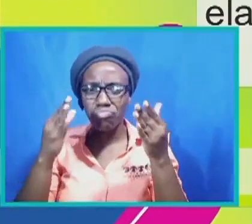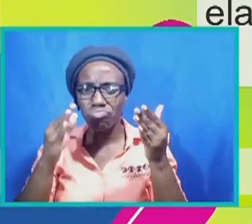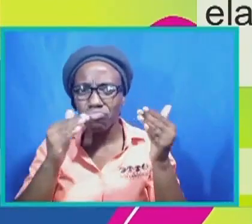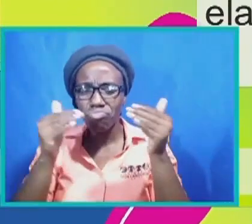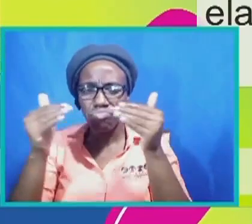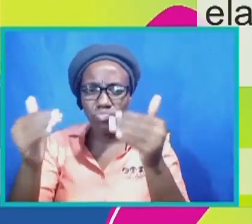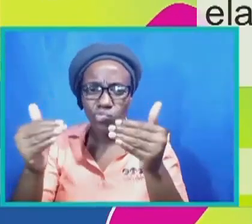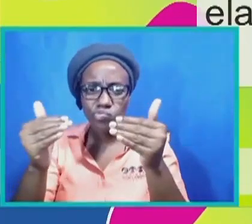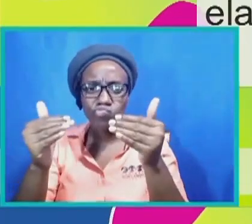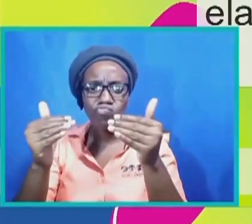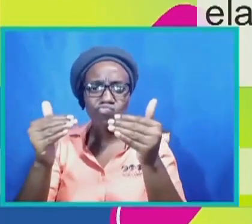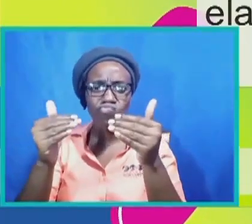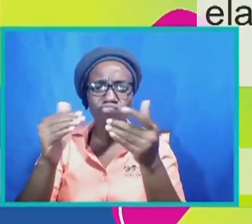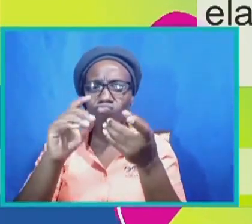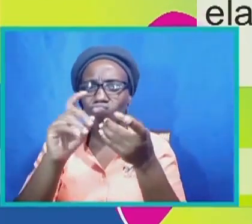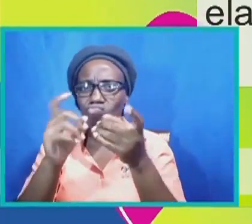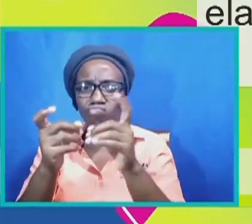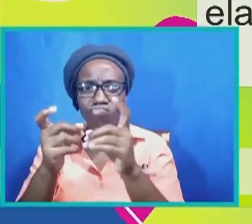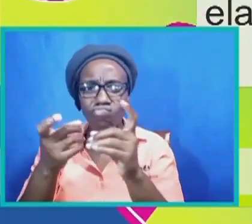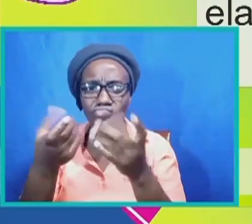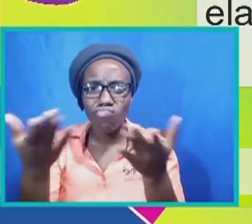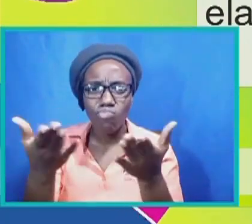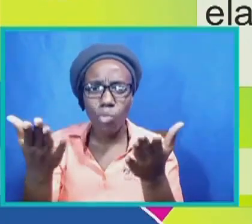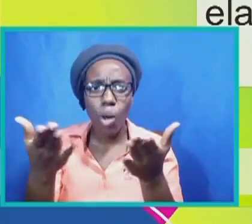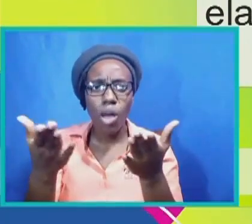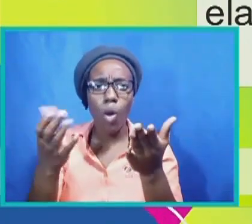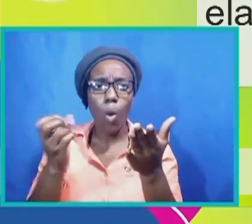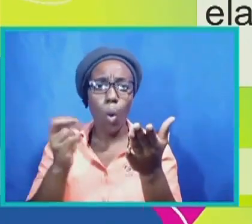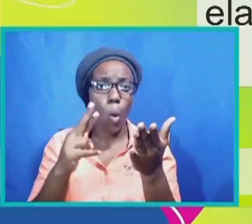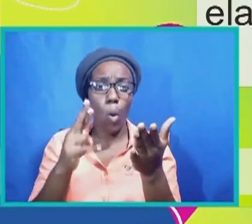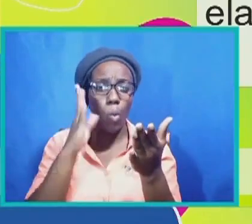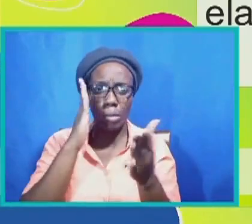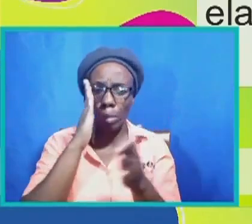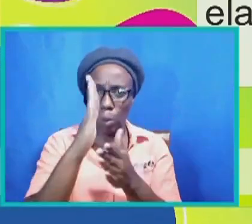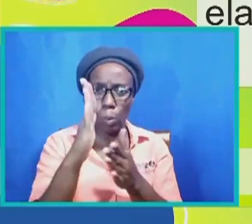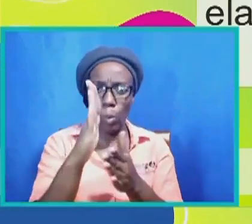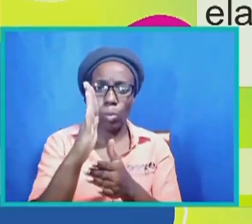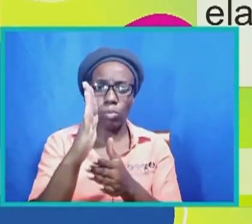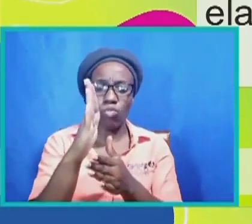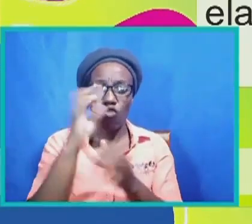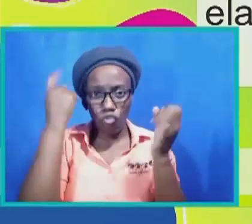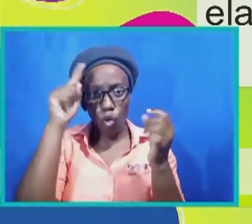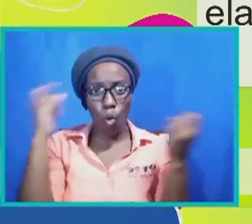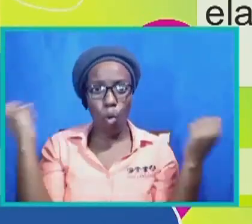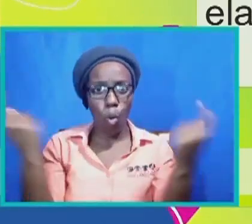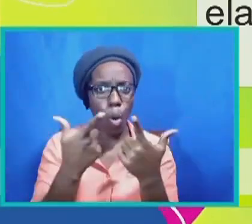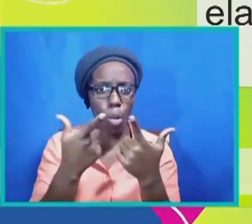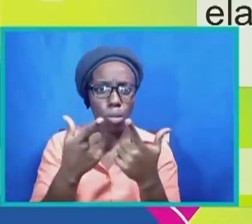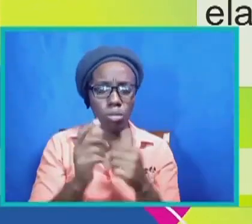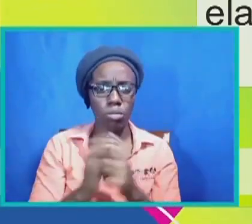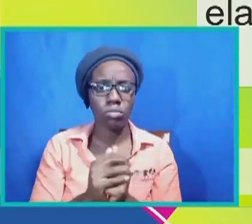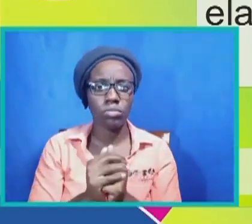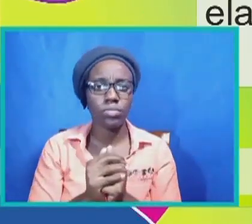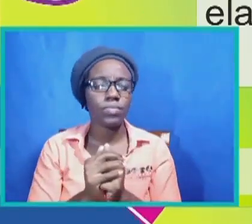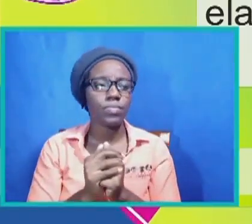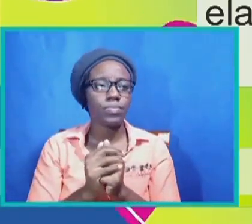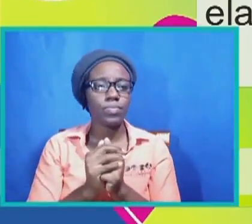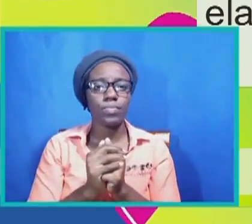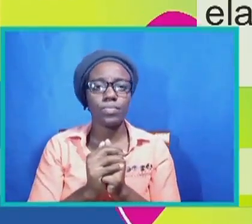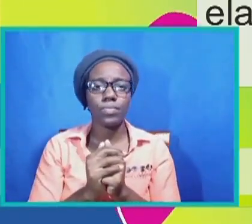No, I think it is the hope of all of us that this curriculum reform